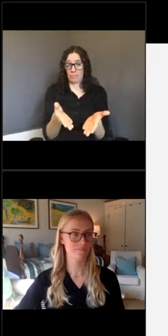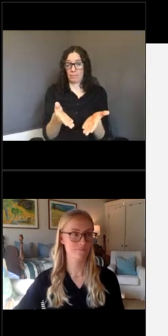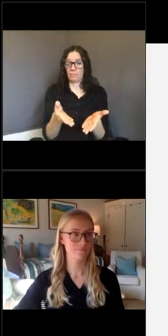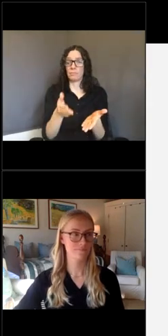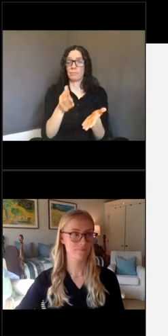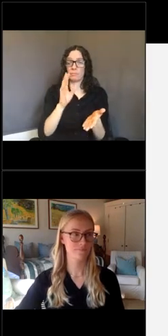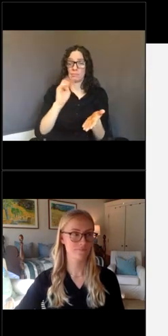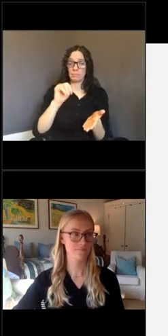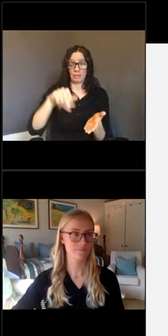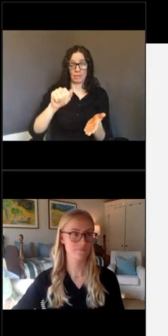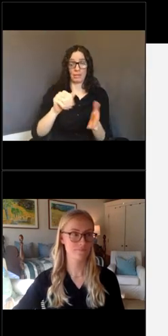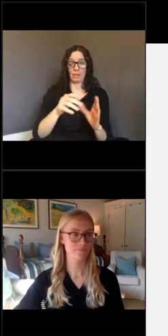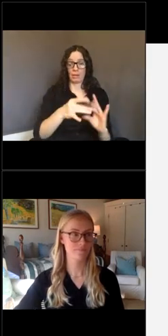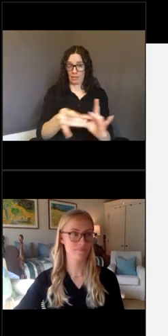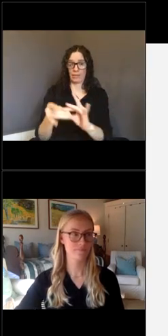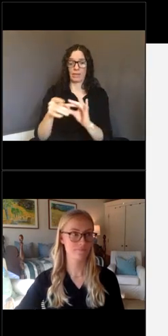to